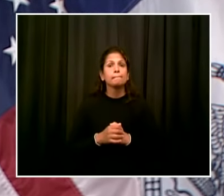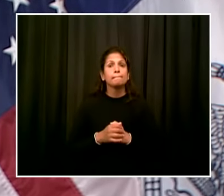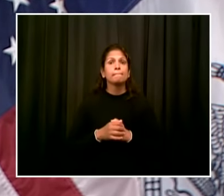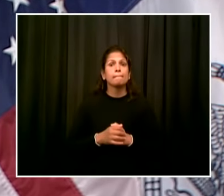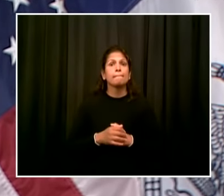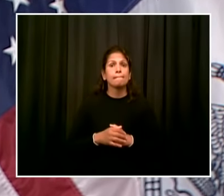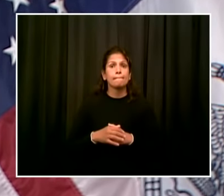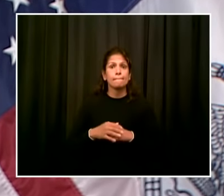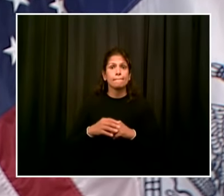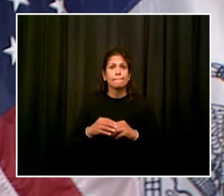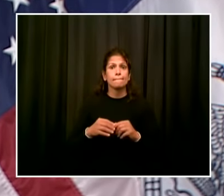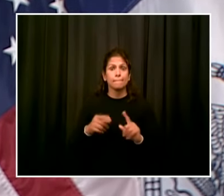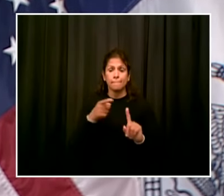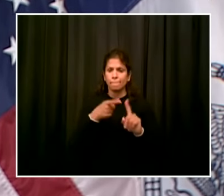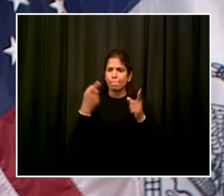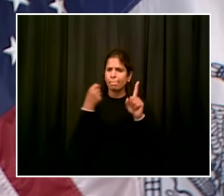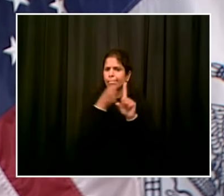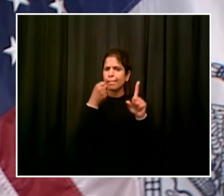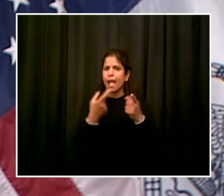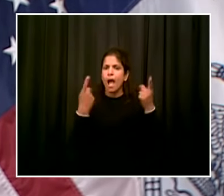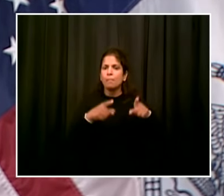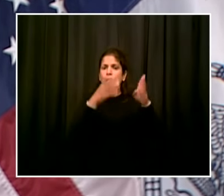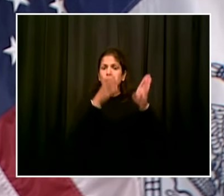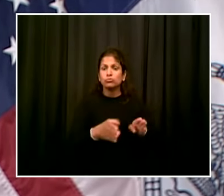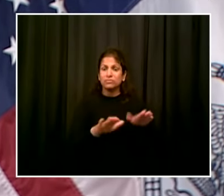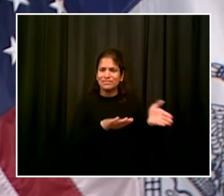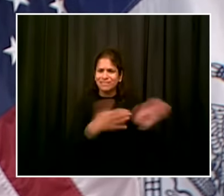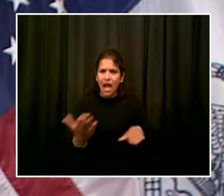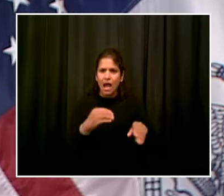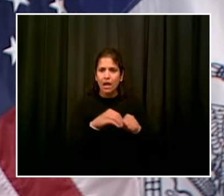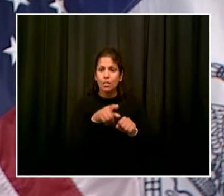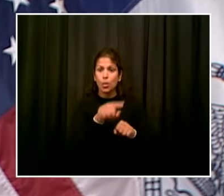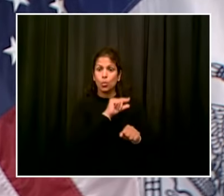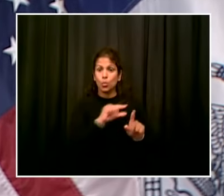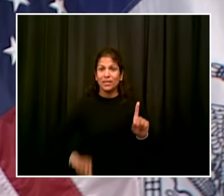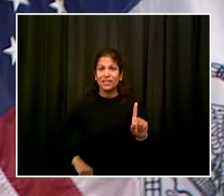who was tasered by the police. That